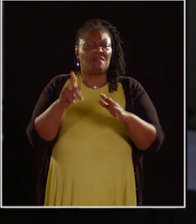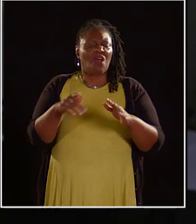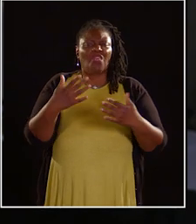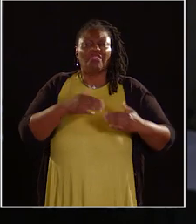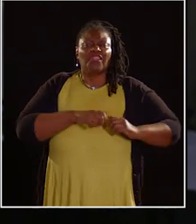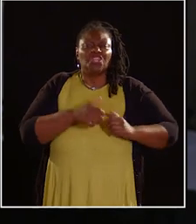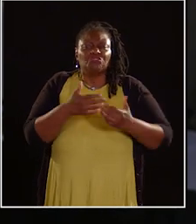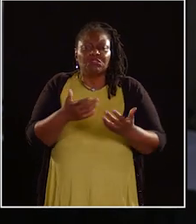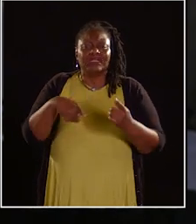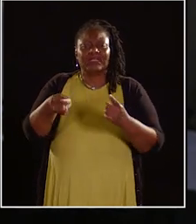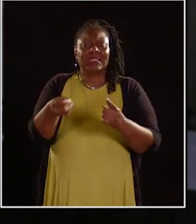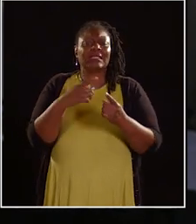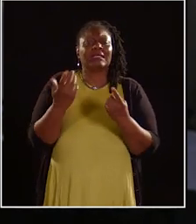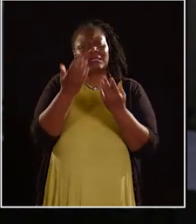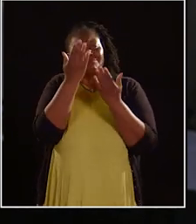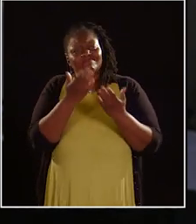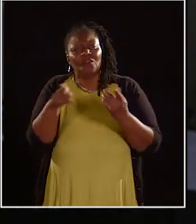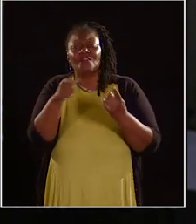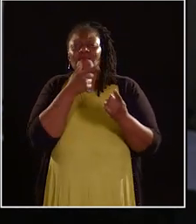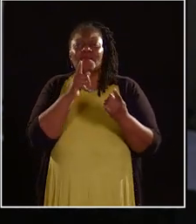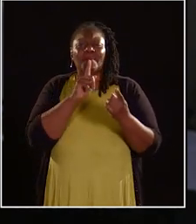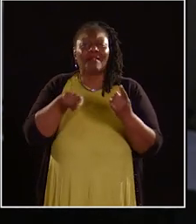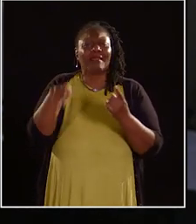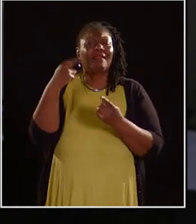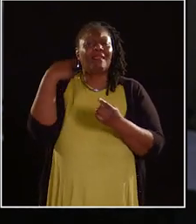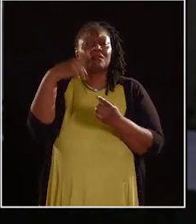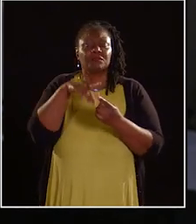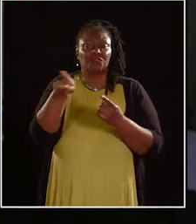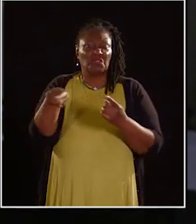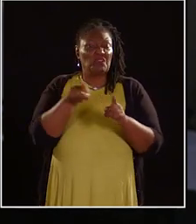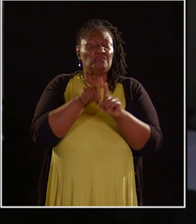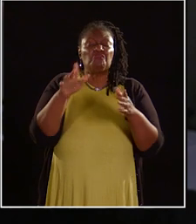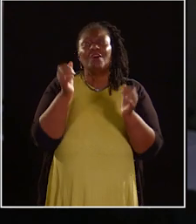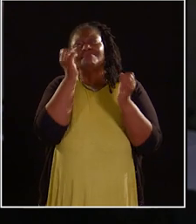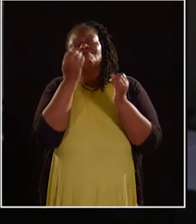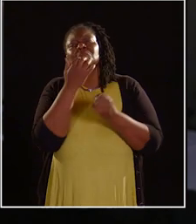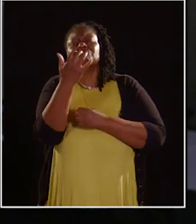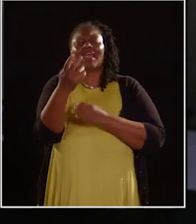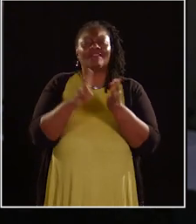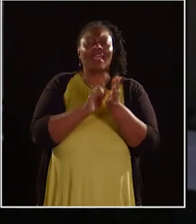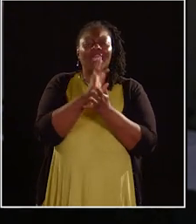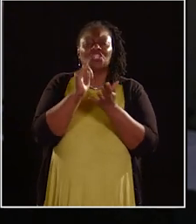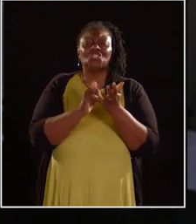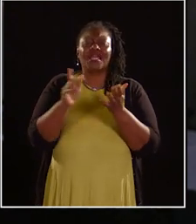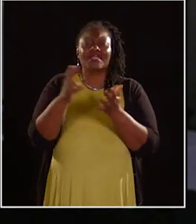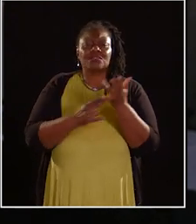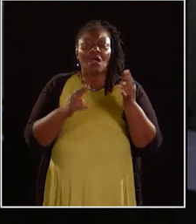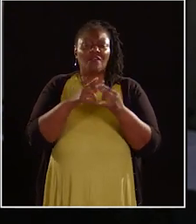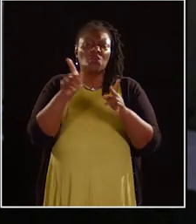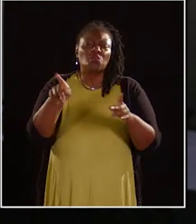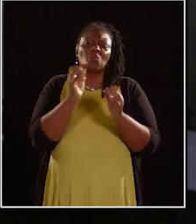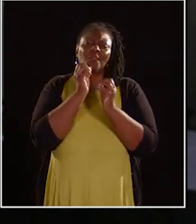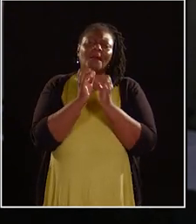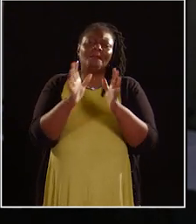generosity and decency of Londoners has been inspiring, from our heroic NHS staff to London's amazing